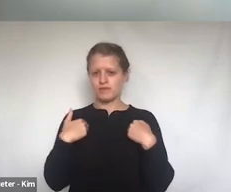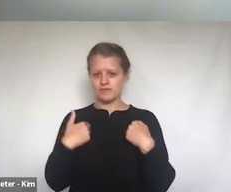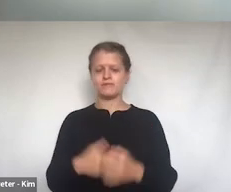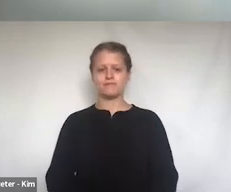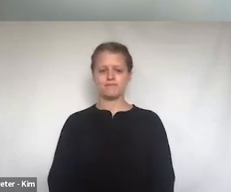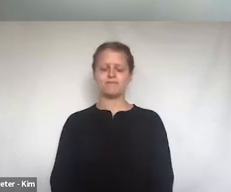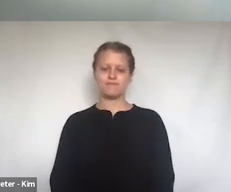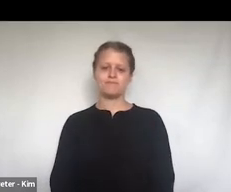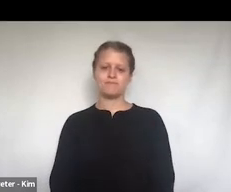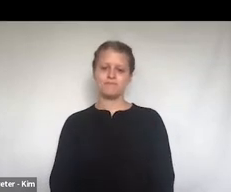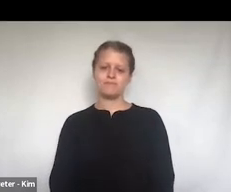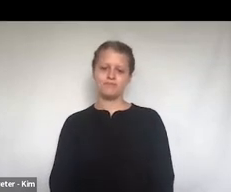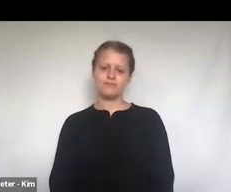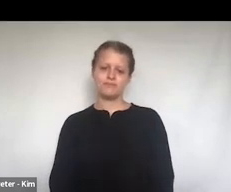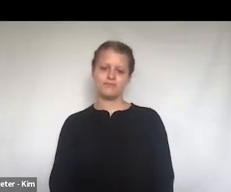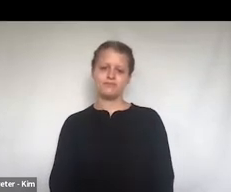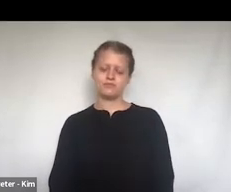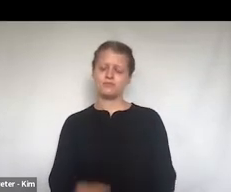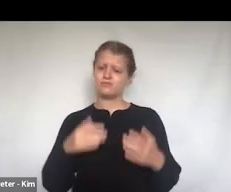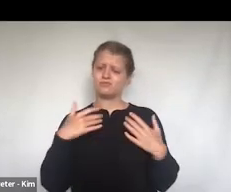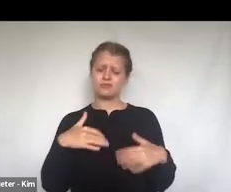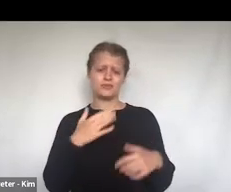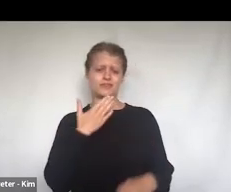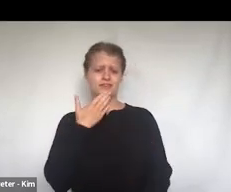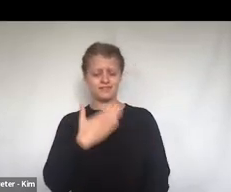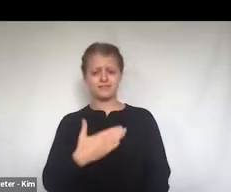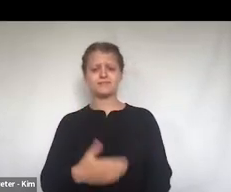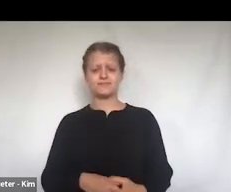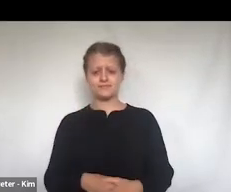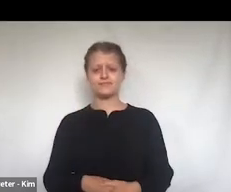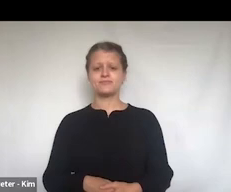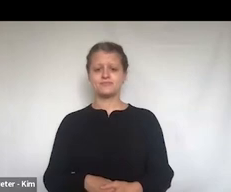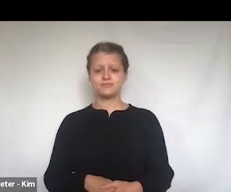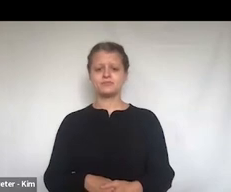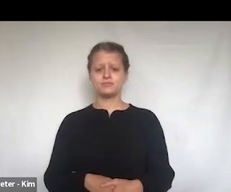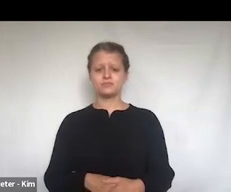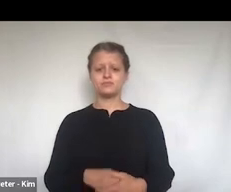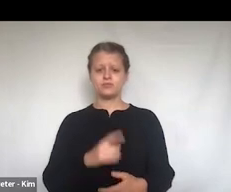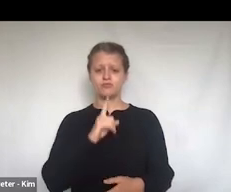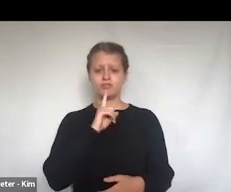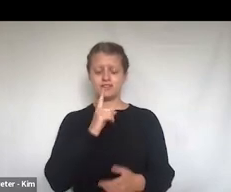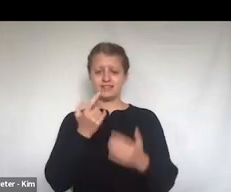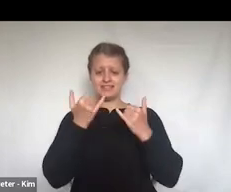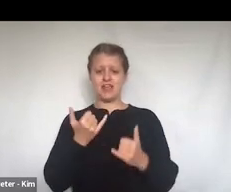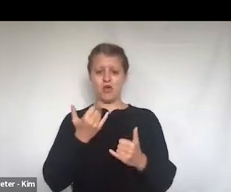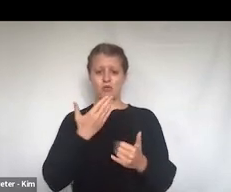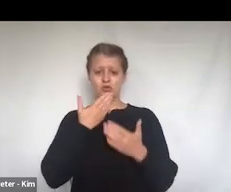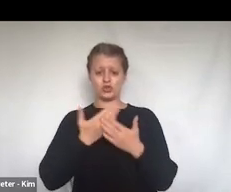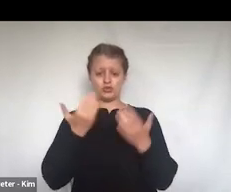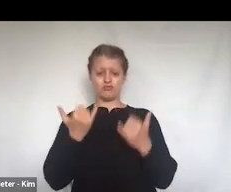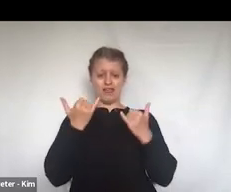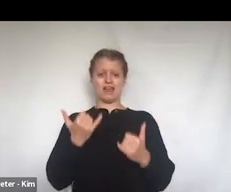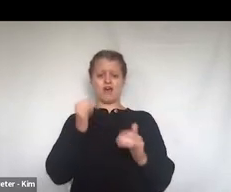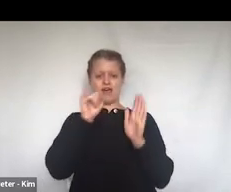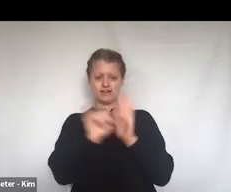ones. Great, thank you. So it's sort of a good step that we're identifying those risk factors